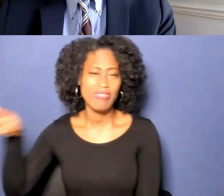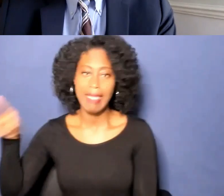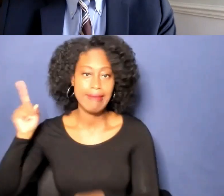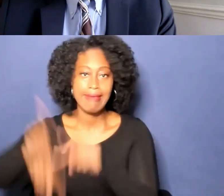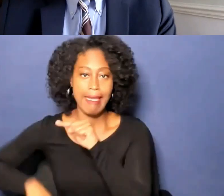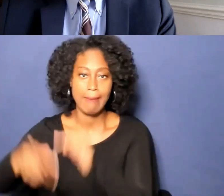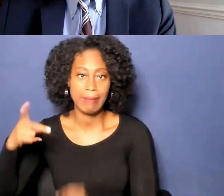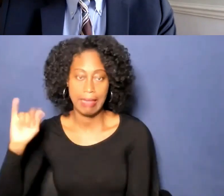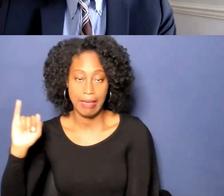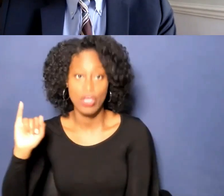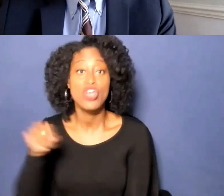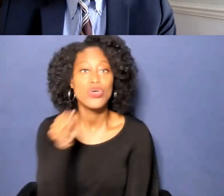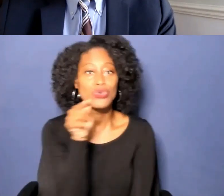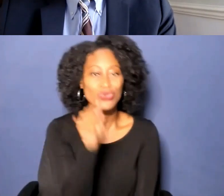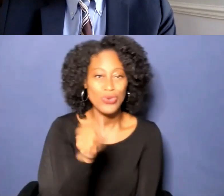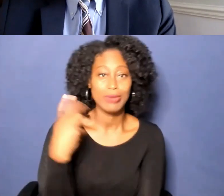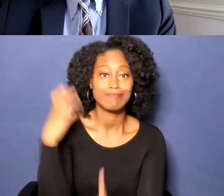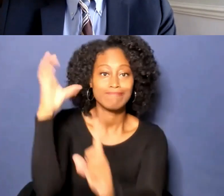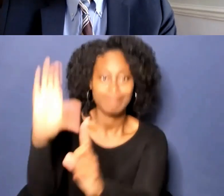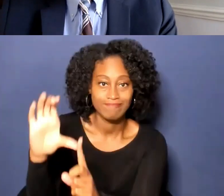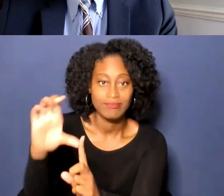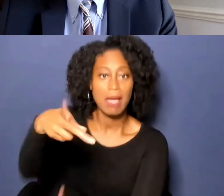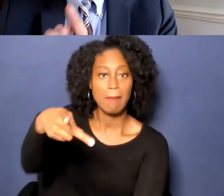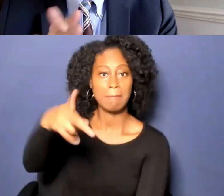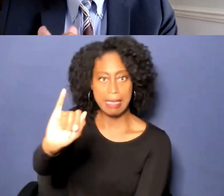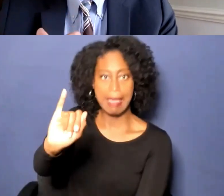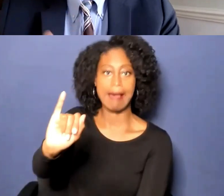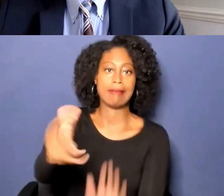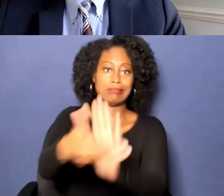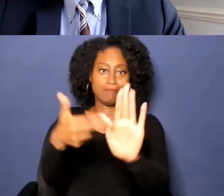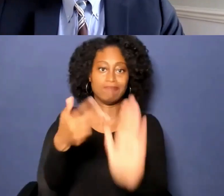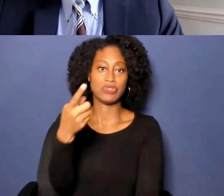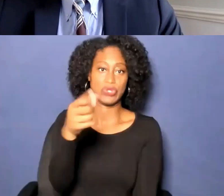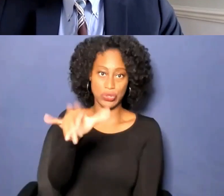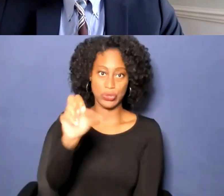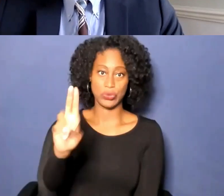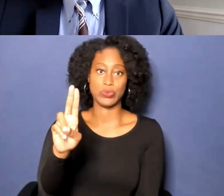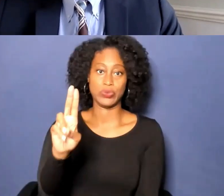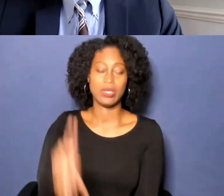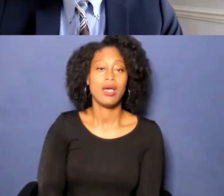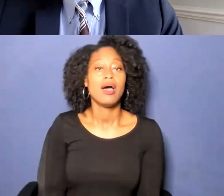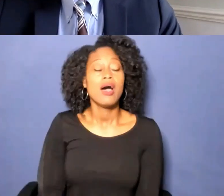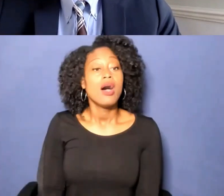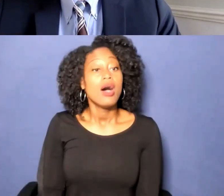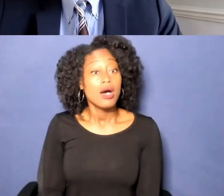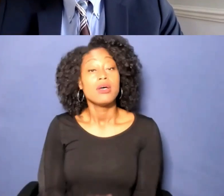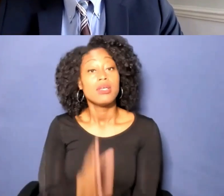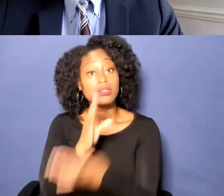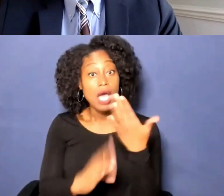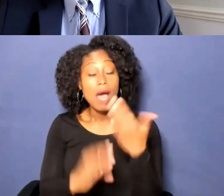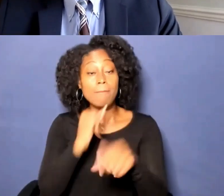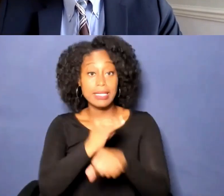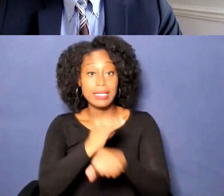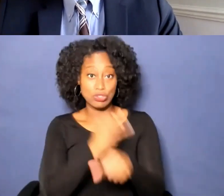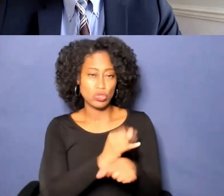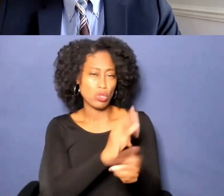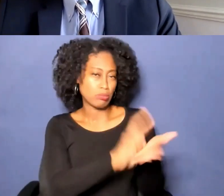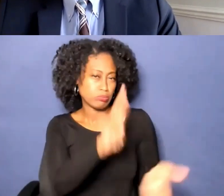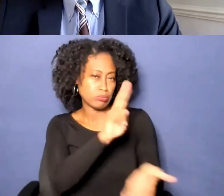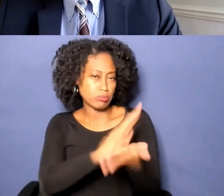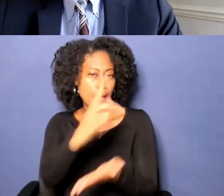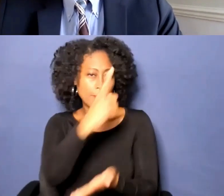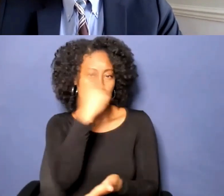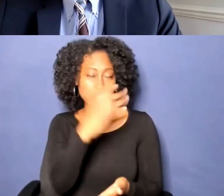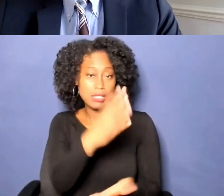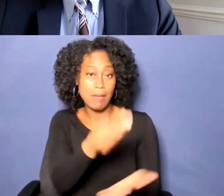the PI. Now, in certain institutions, because of the way that the money comes, they may